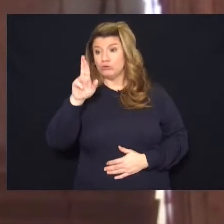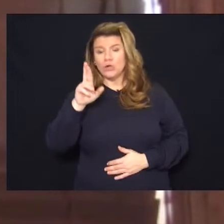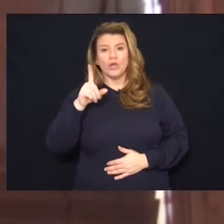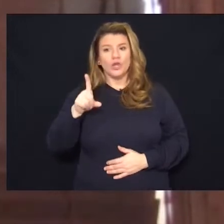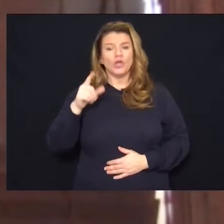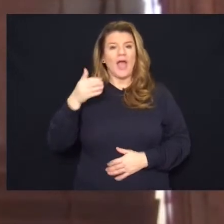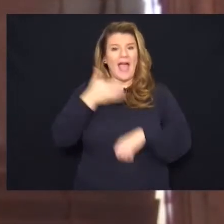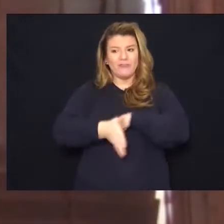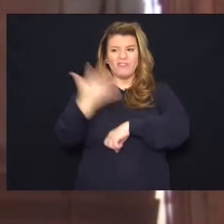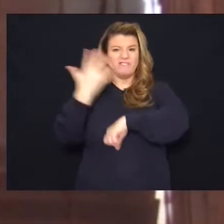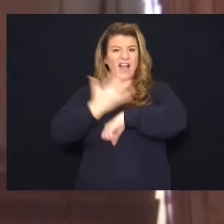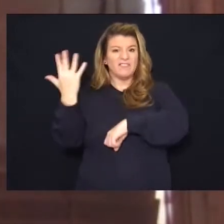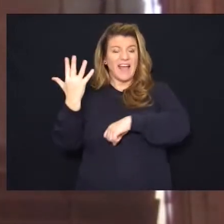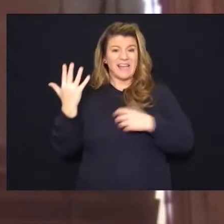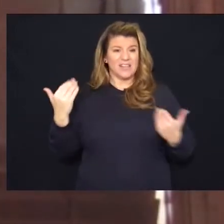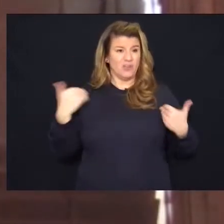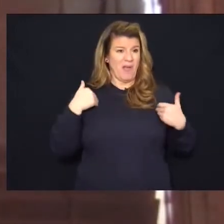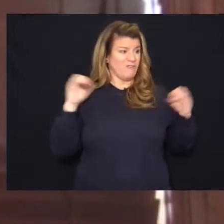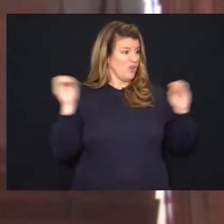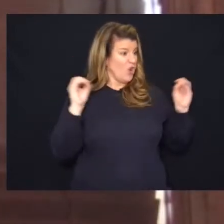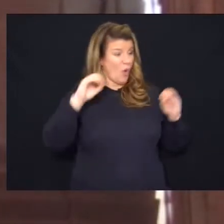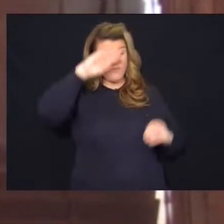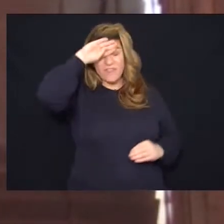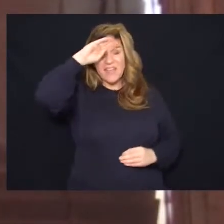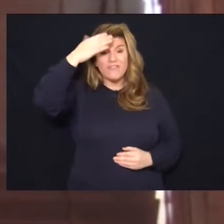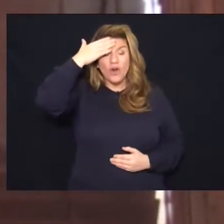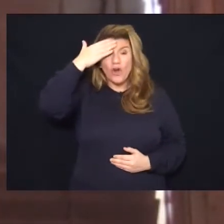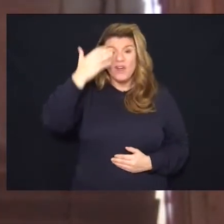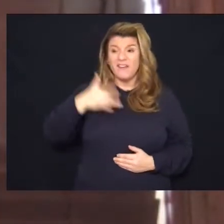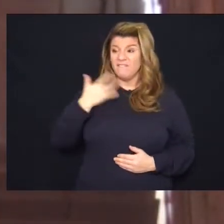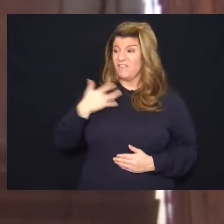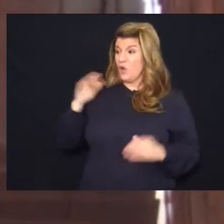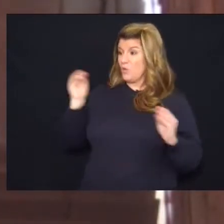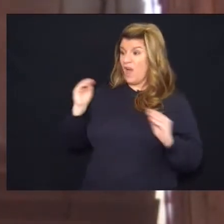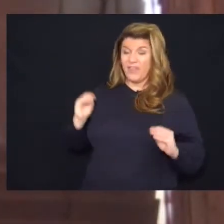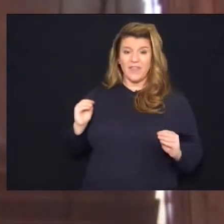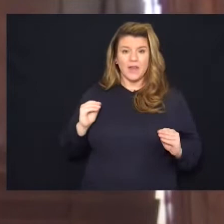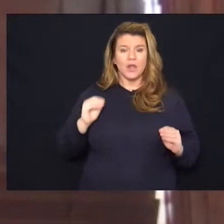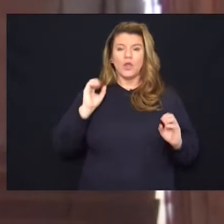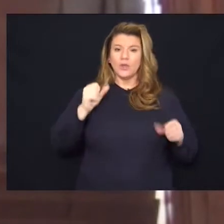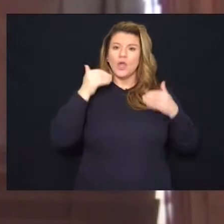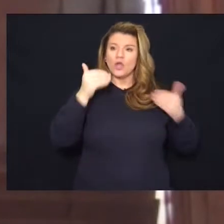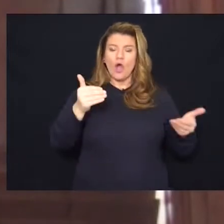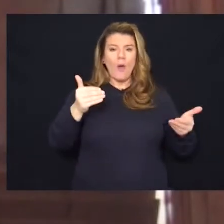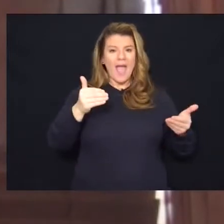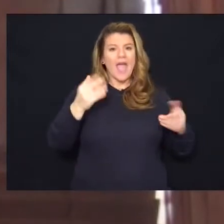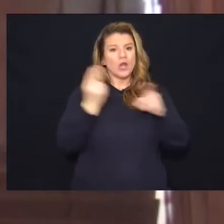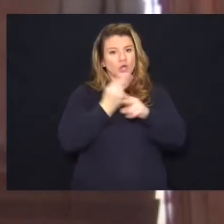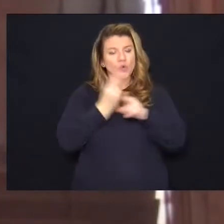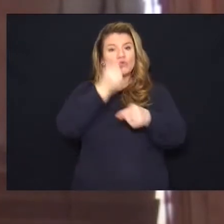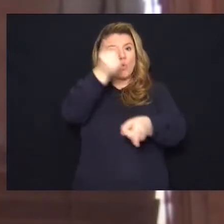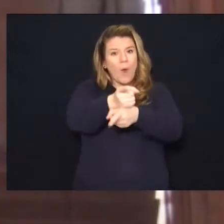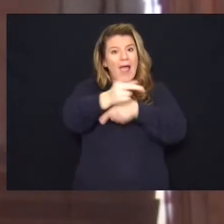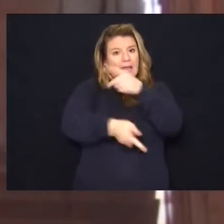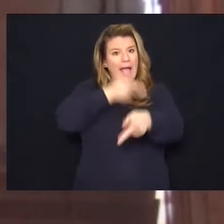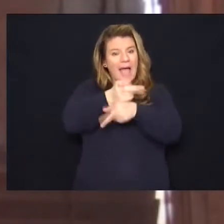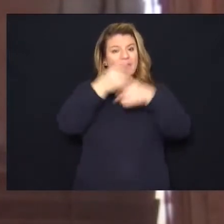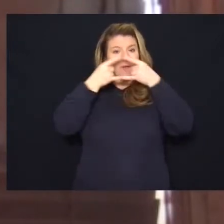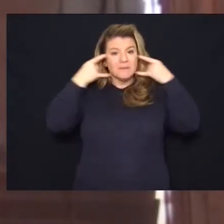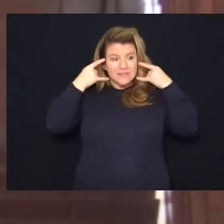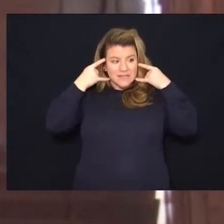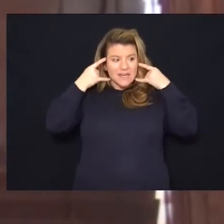5 days, if you're not having fever or other symptoms, you can don a high quality face mask and be back into